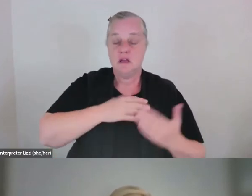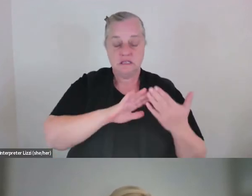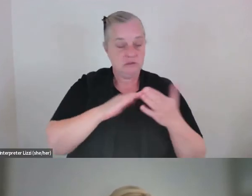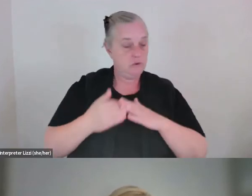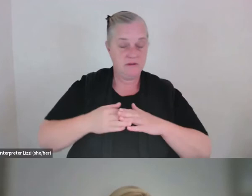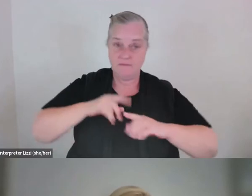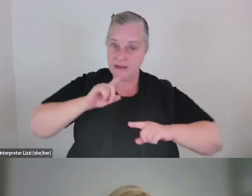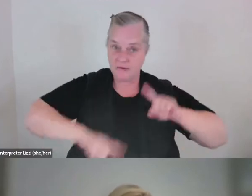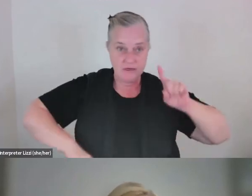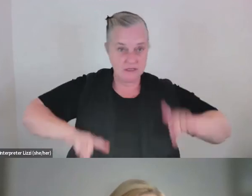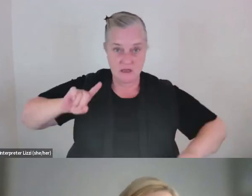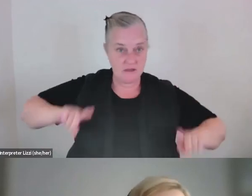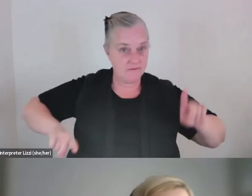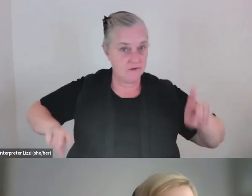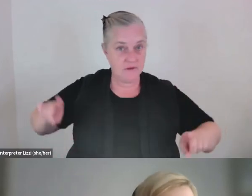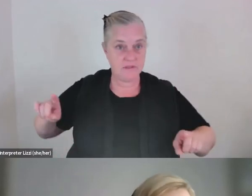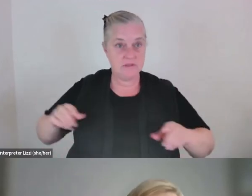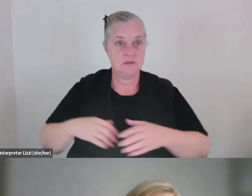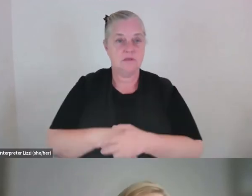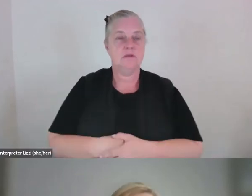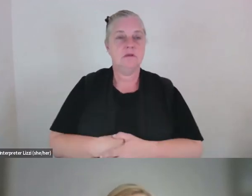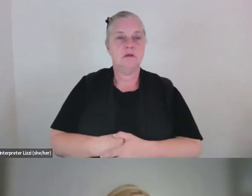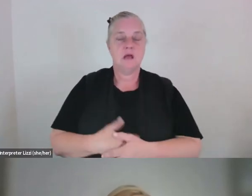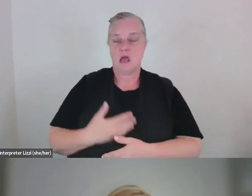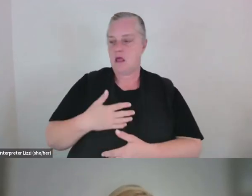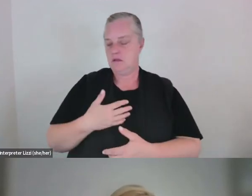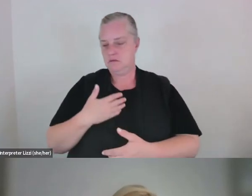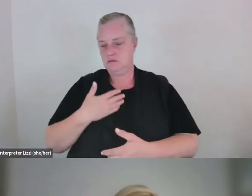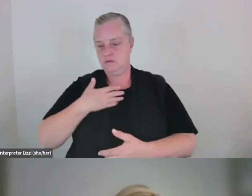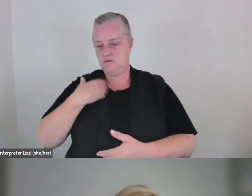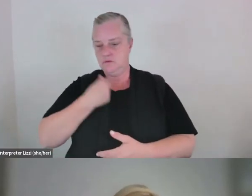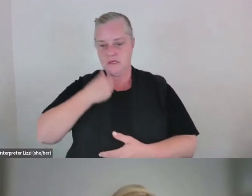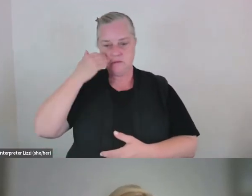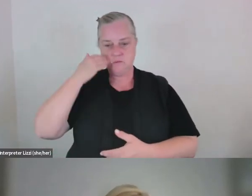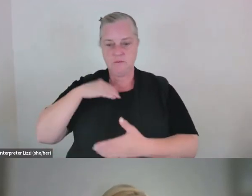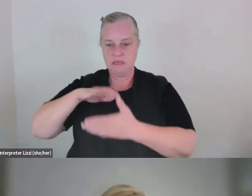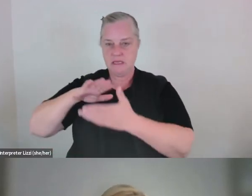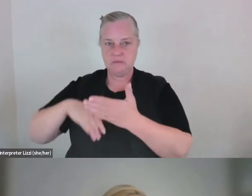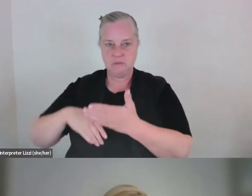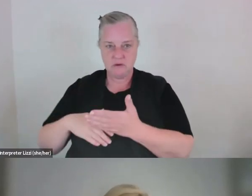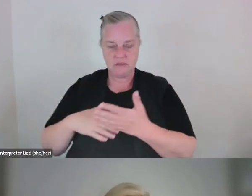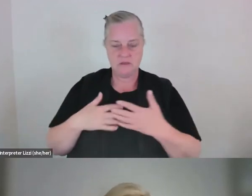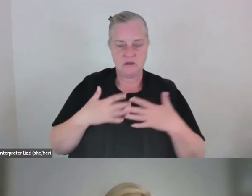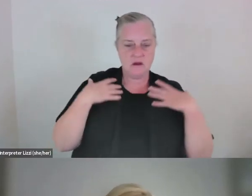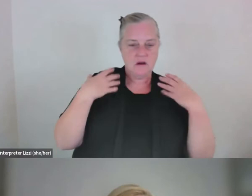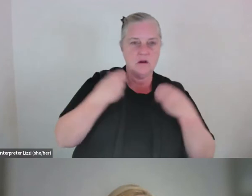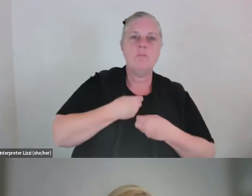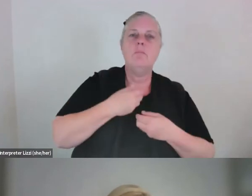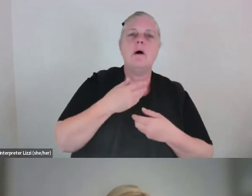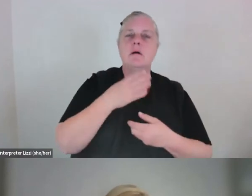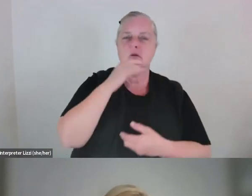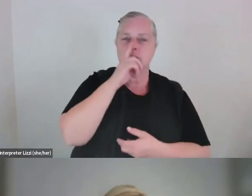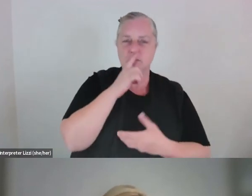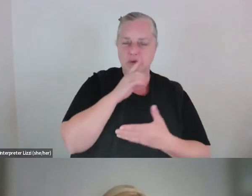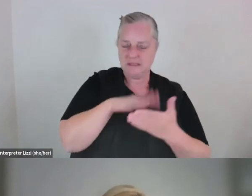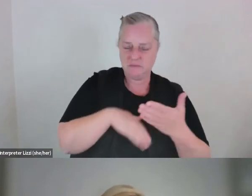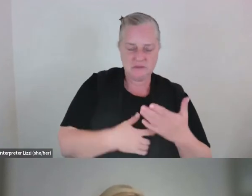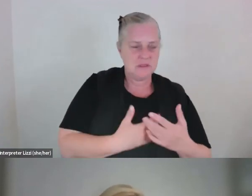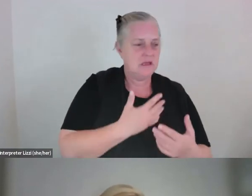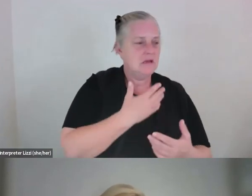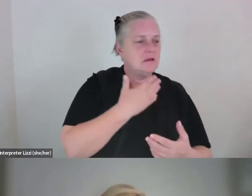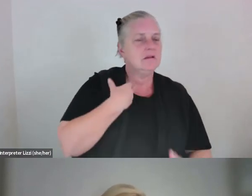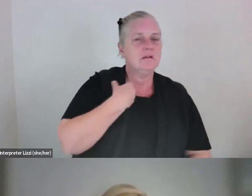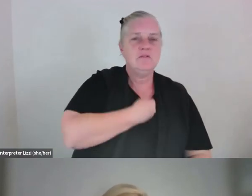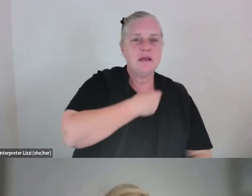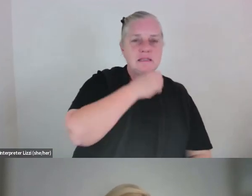the experiences of women in trans communities can be so different to experiences of men and non-binary people. So yeah, absolutely something to think about too when